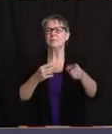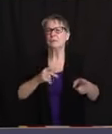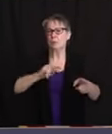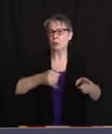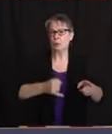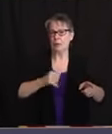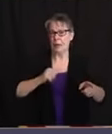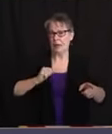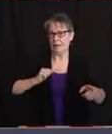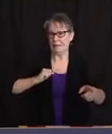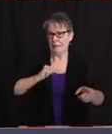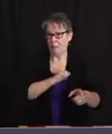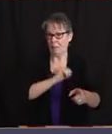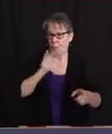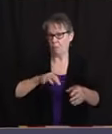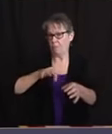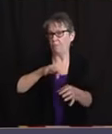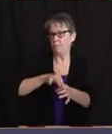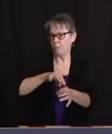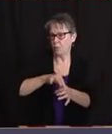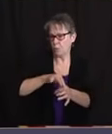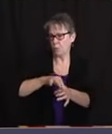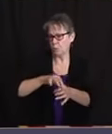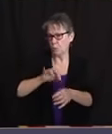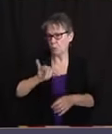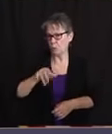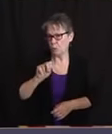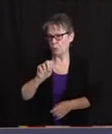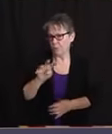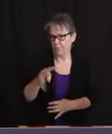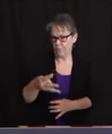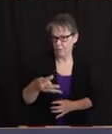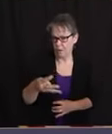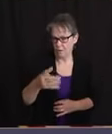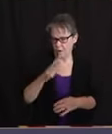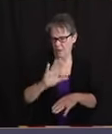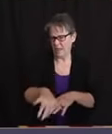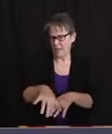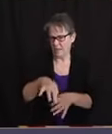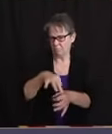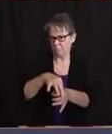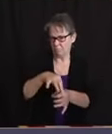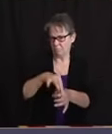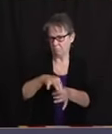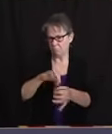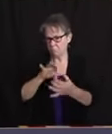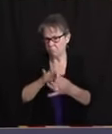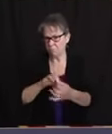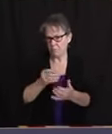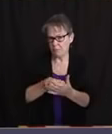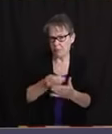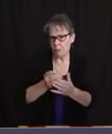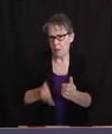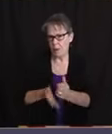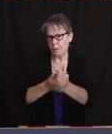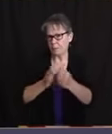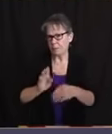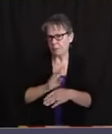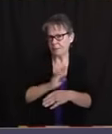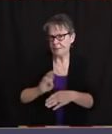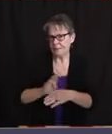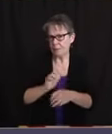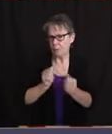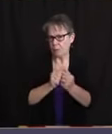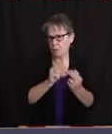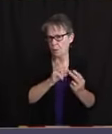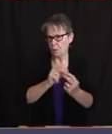for the Assembly. I hope the Senate can follow soon thereafter. Again, I want to make sure we're at the front of the queue and not the back of the queue. Thank